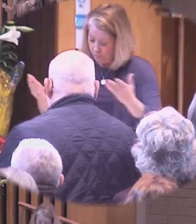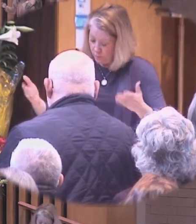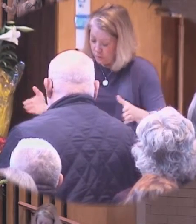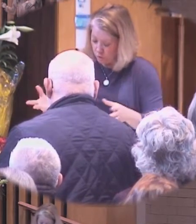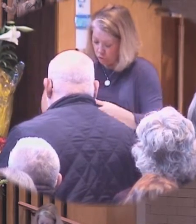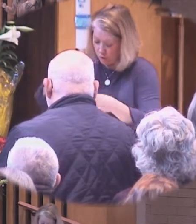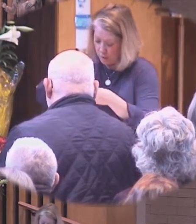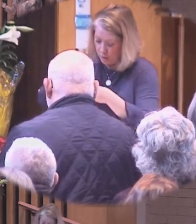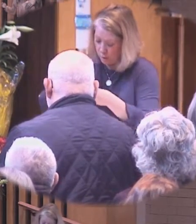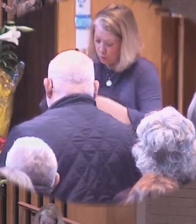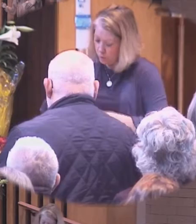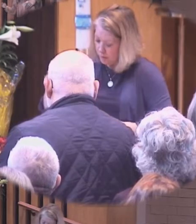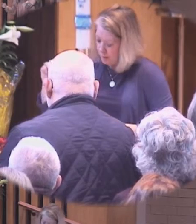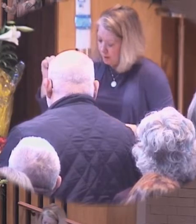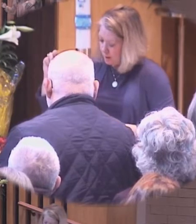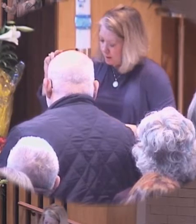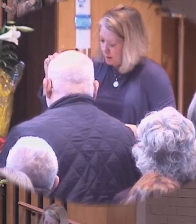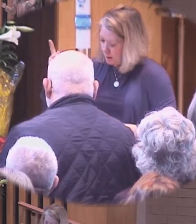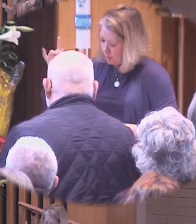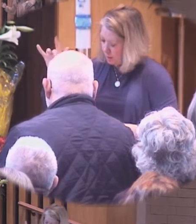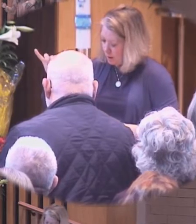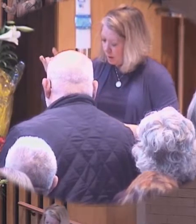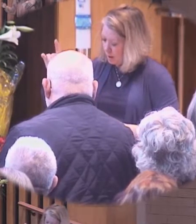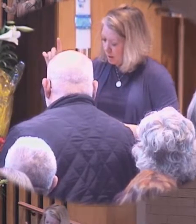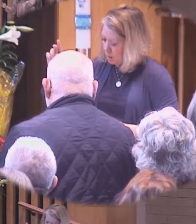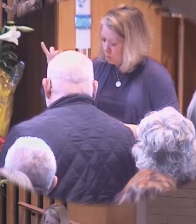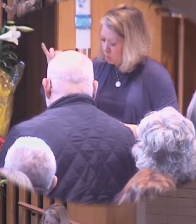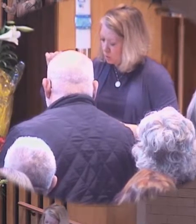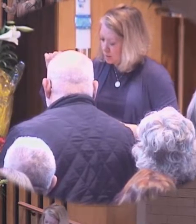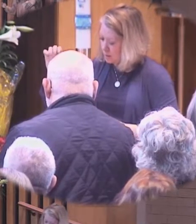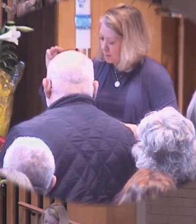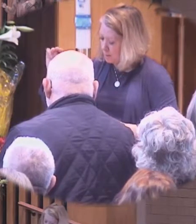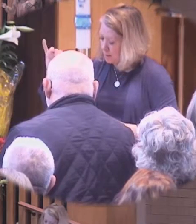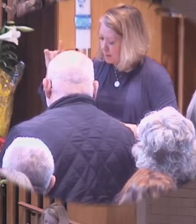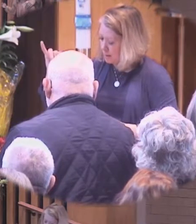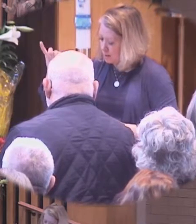including Anthony, Louis, Melito,